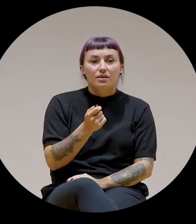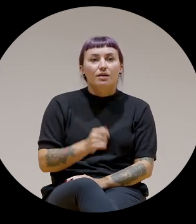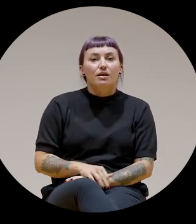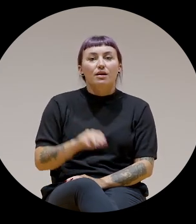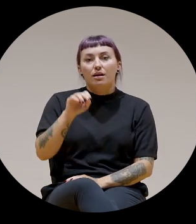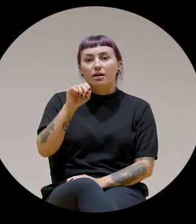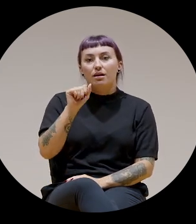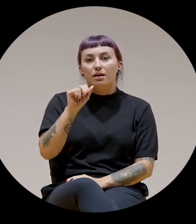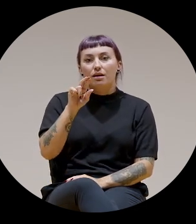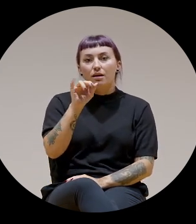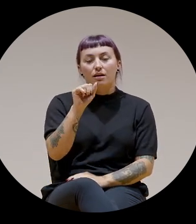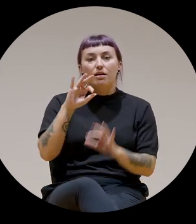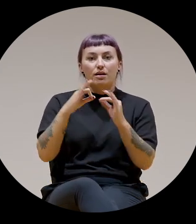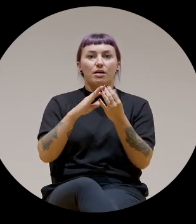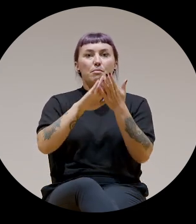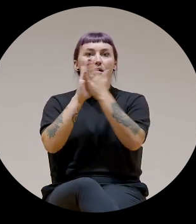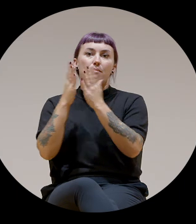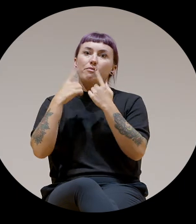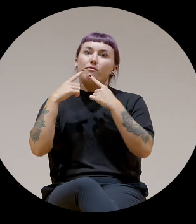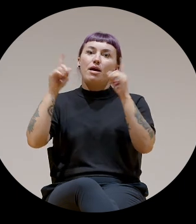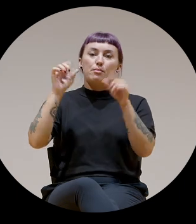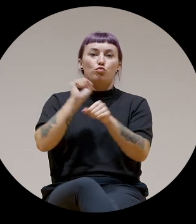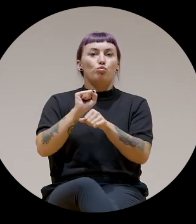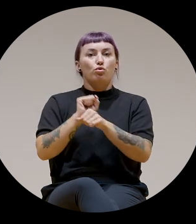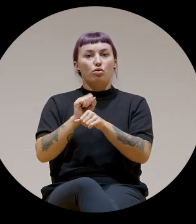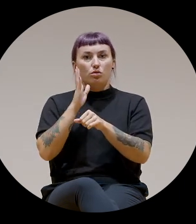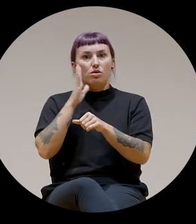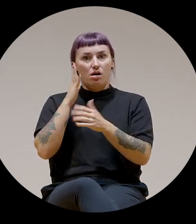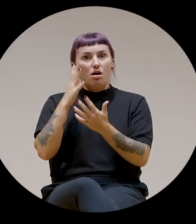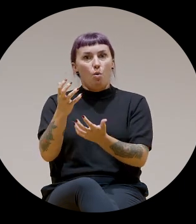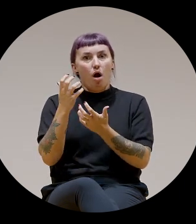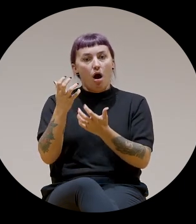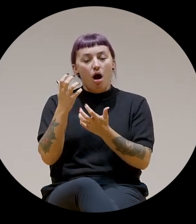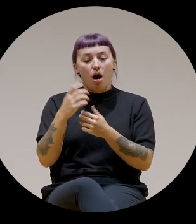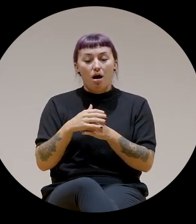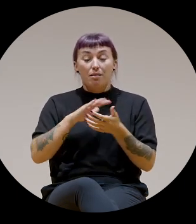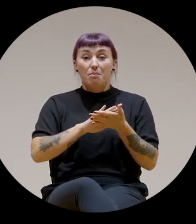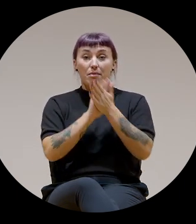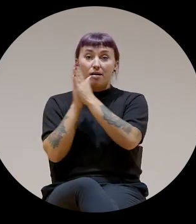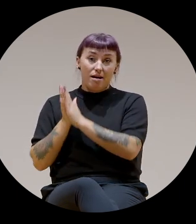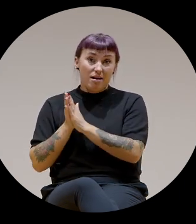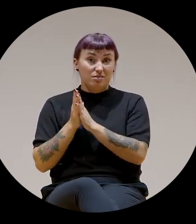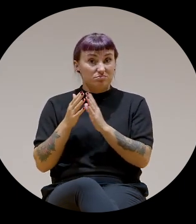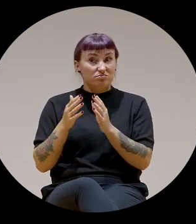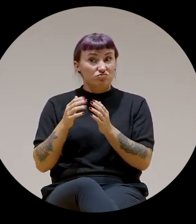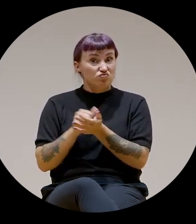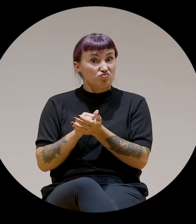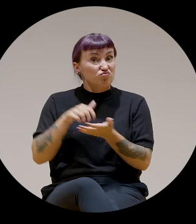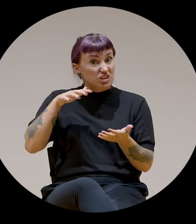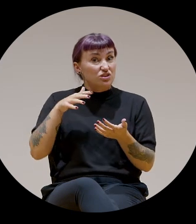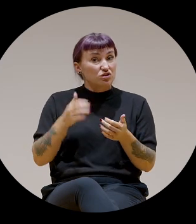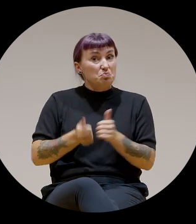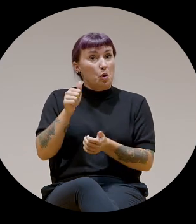that Maria and her family became so famous and their work was so sought after that they became among the richest, if